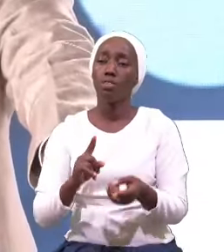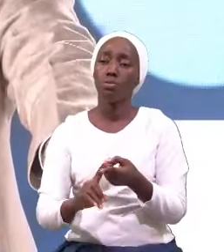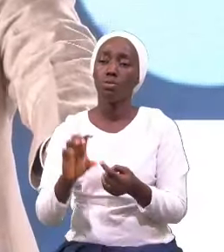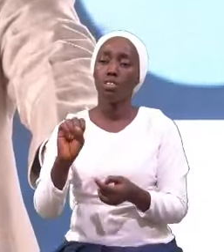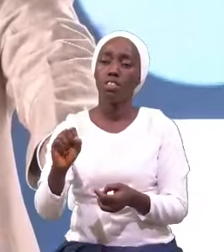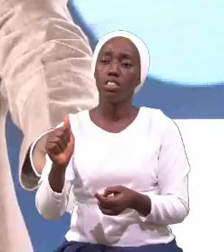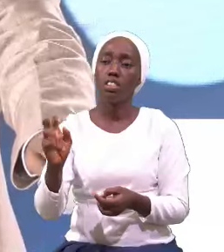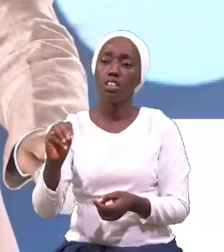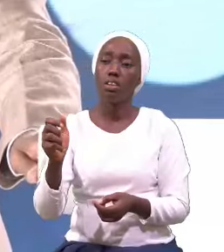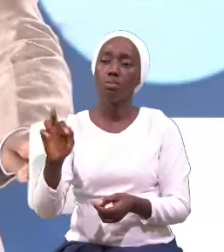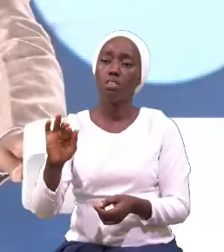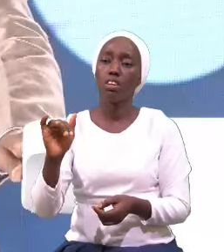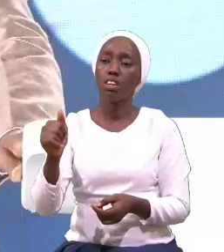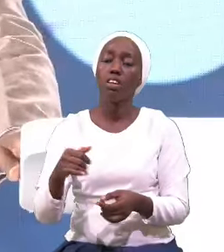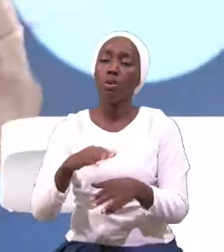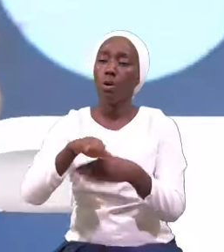earth.